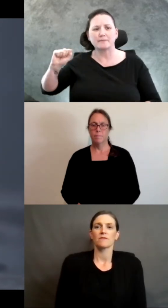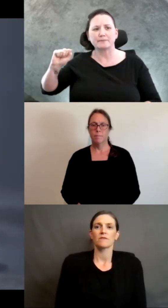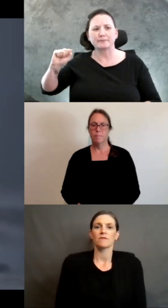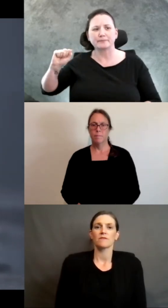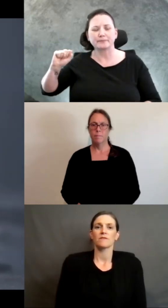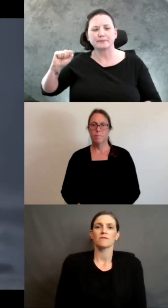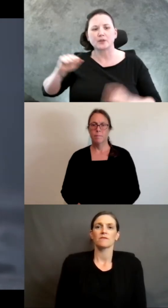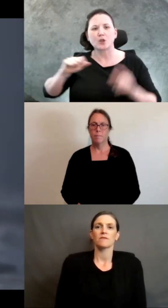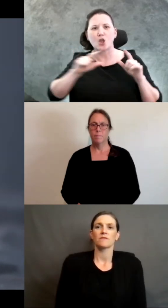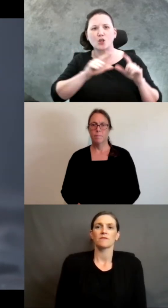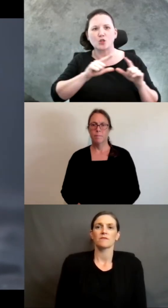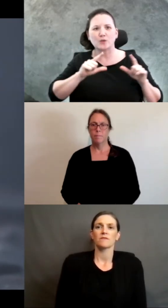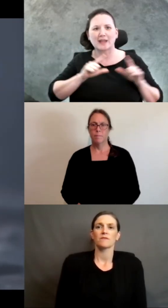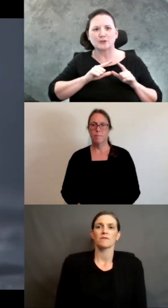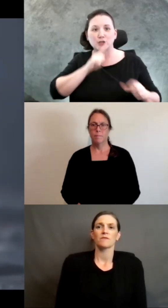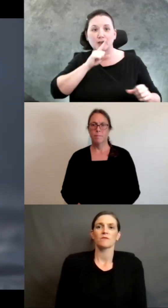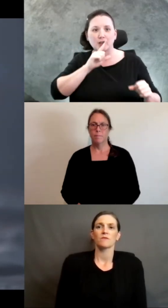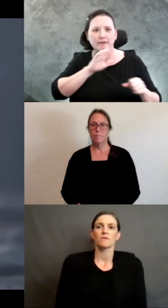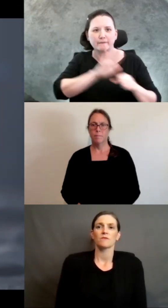Location confirmed.